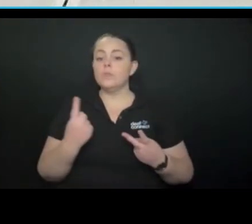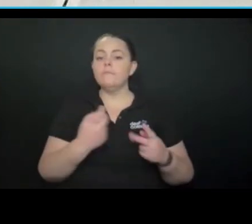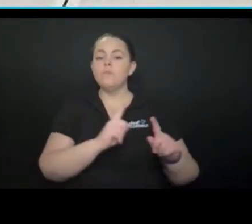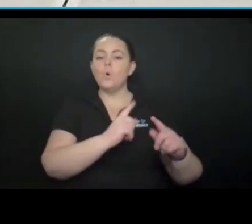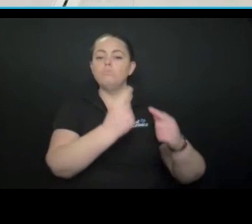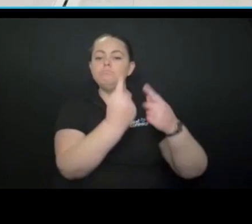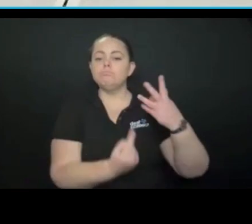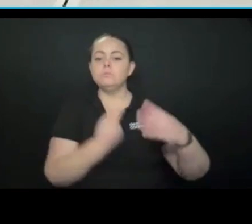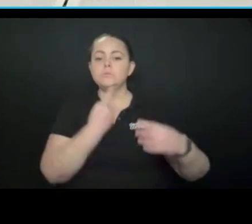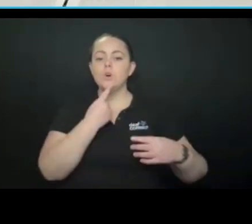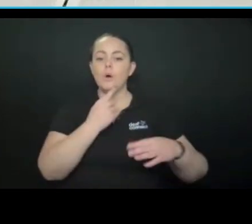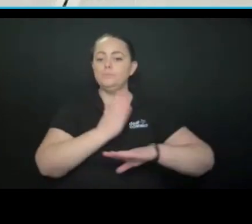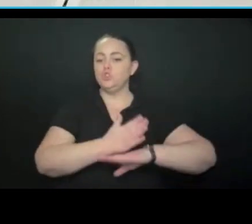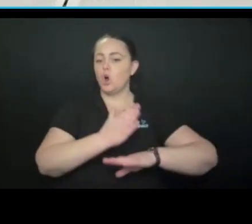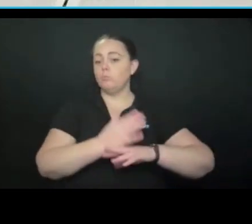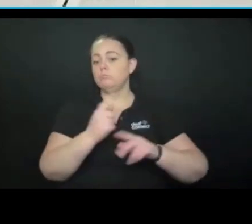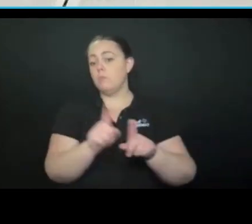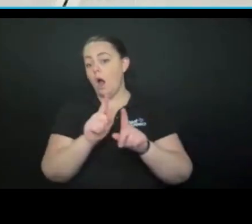or assistants.